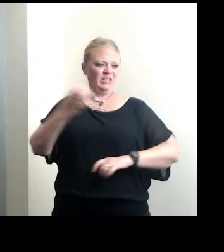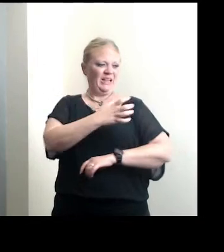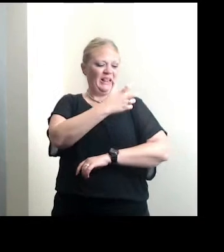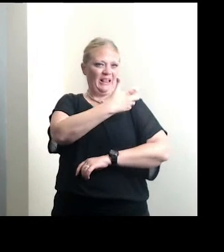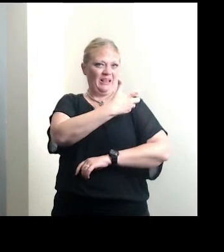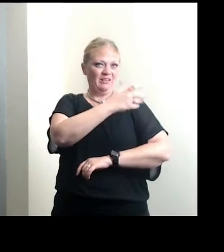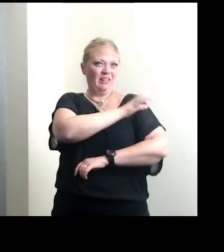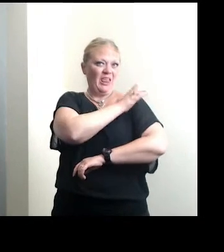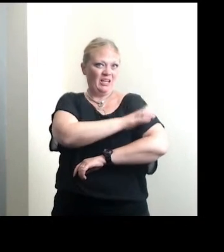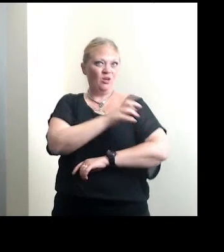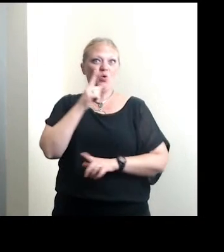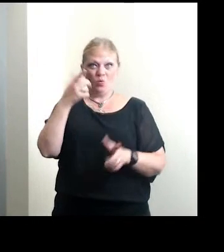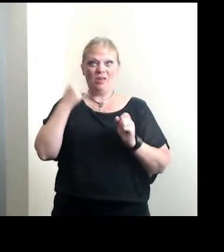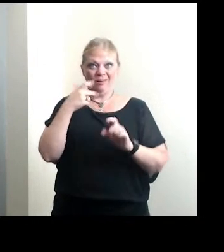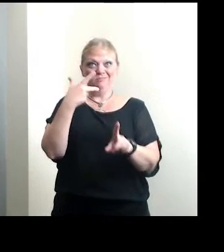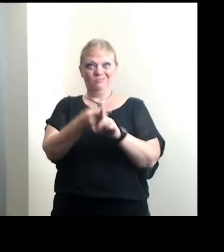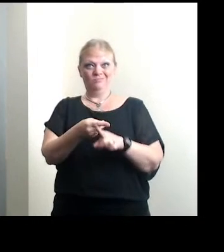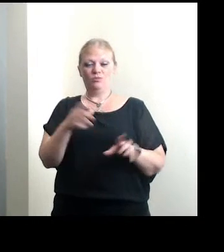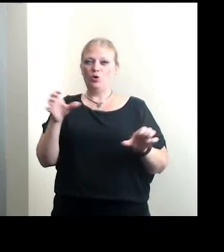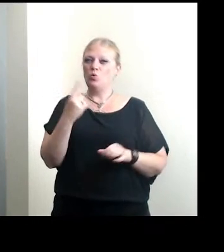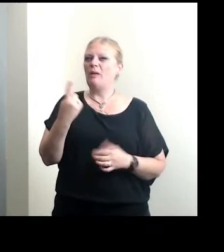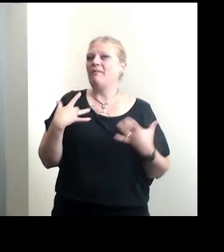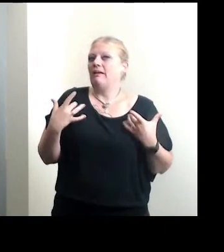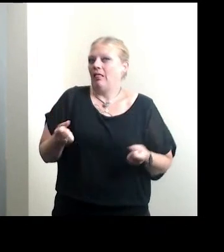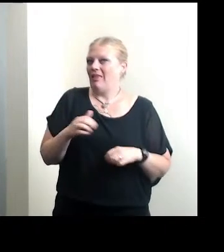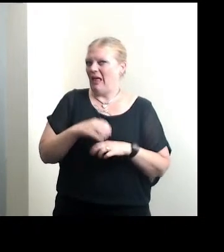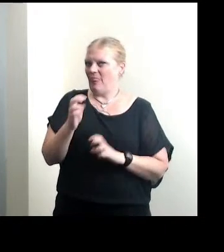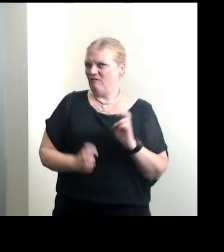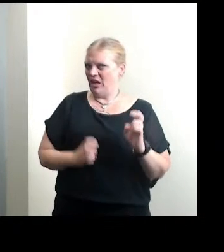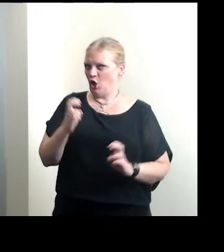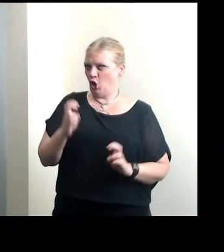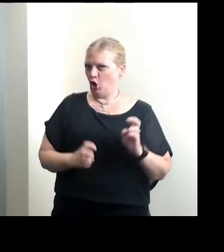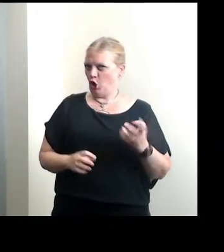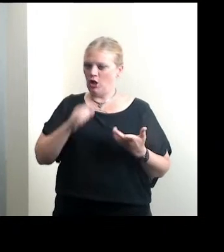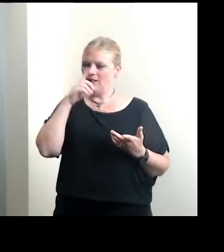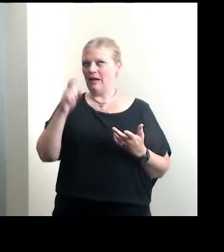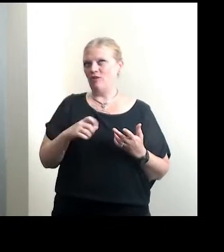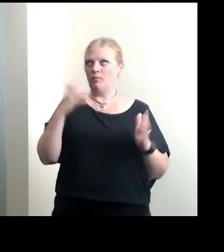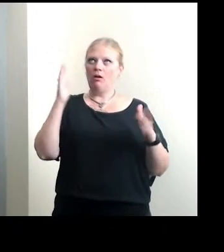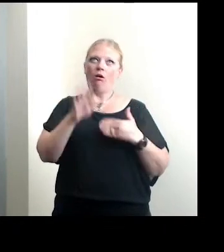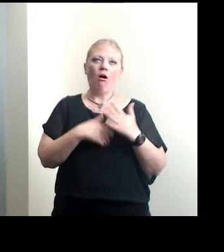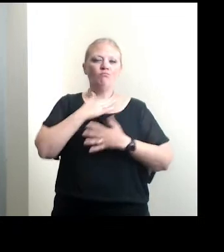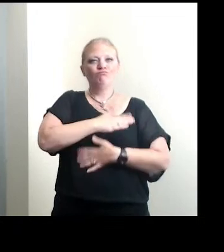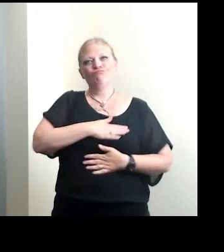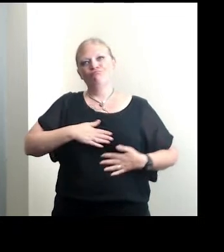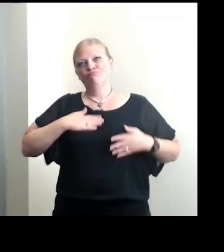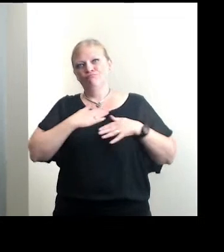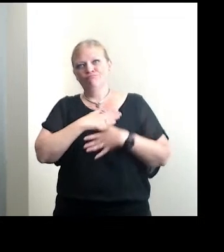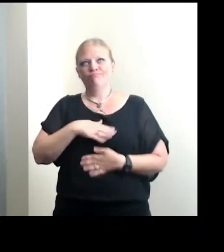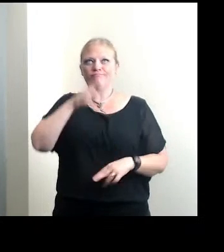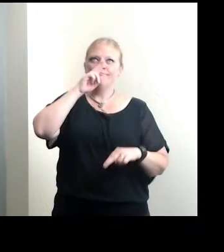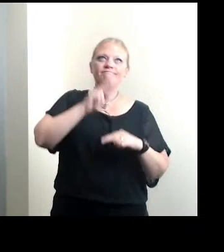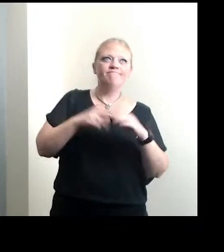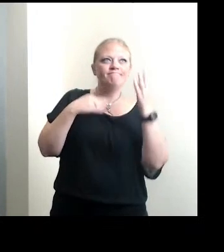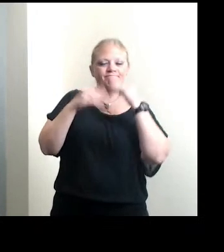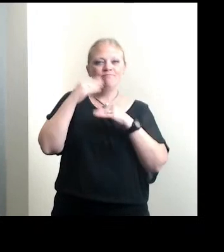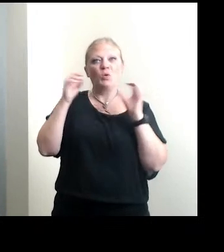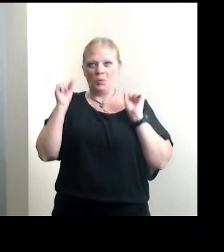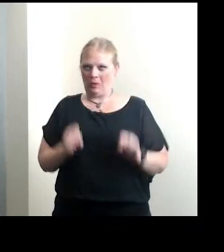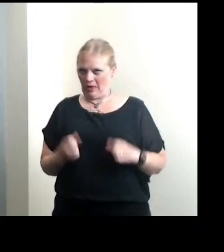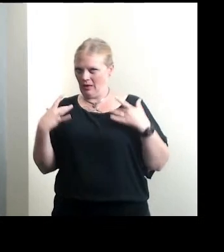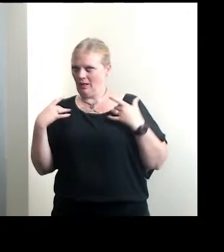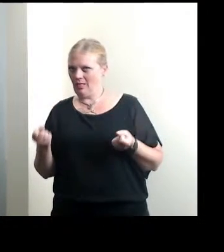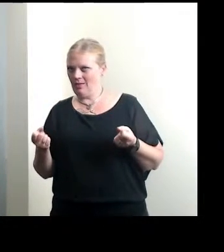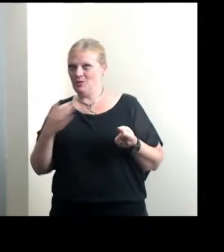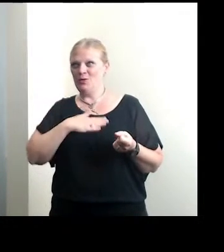we can vaccinate you. So do something healthy at the fair. It doesn't have to be all fun and food. You can do something healthy. So please,